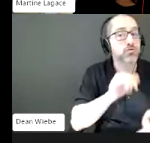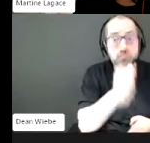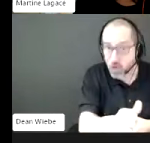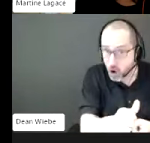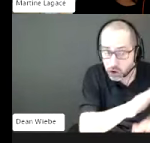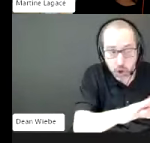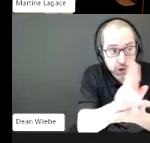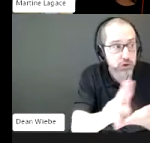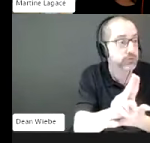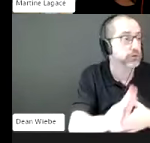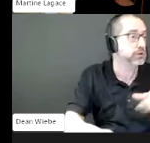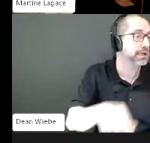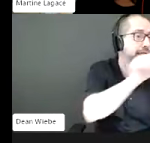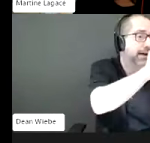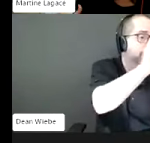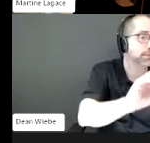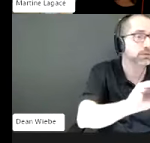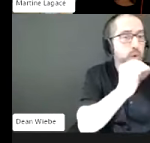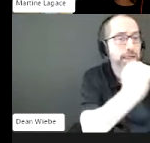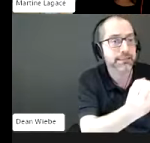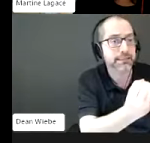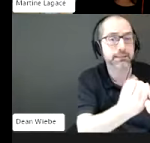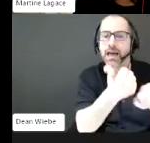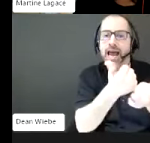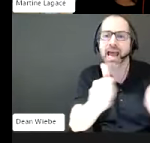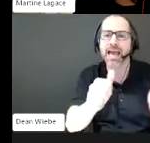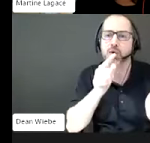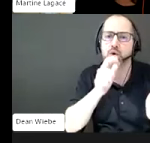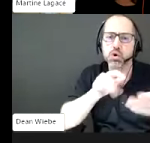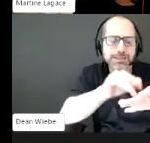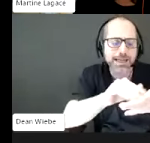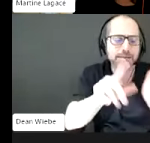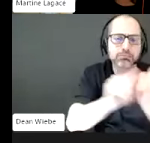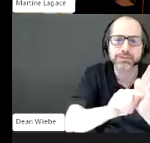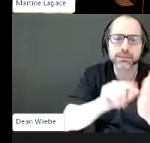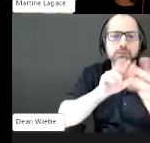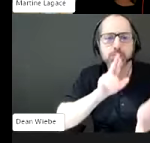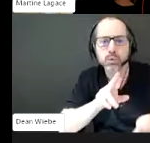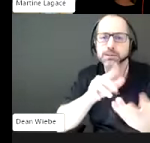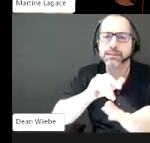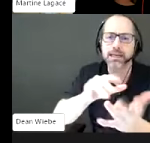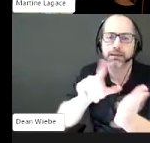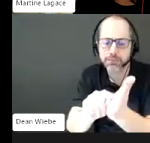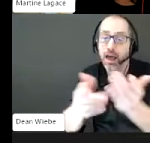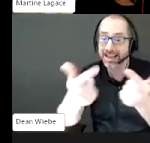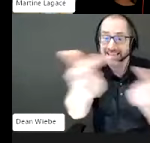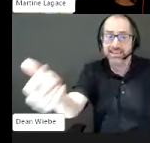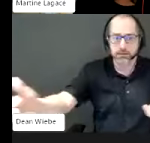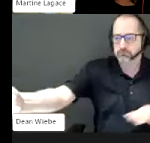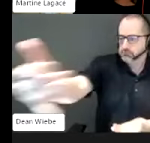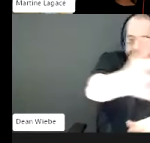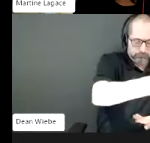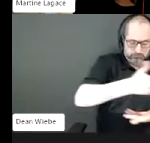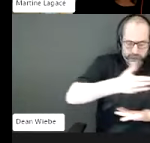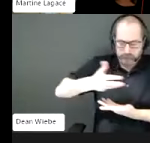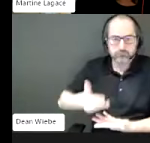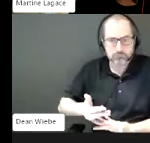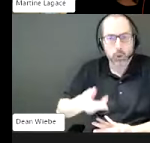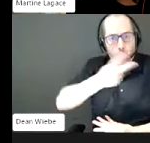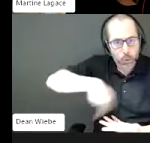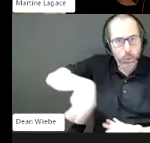by governments, organizations that present or represent older adults. So documents